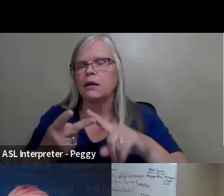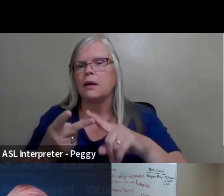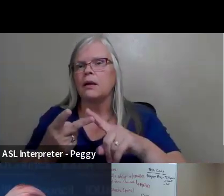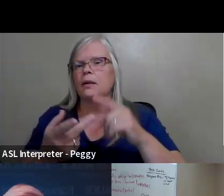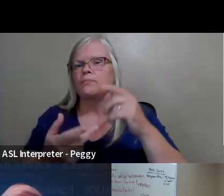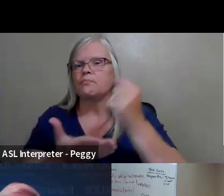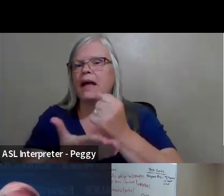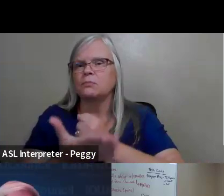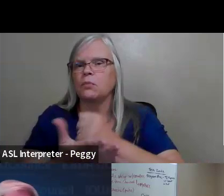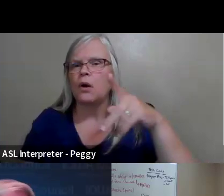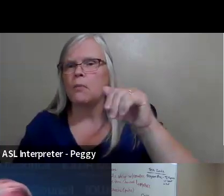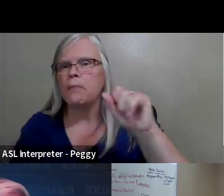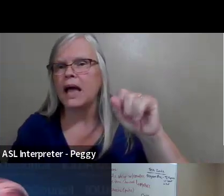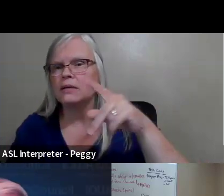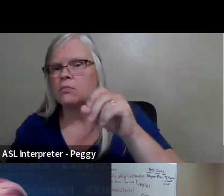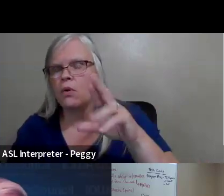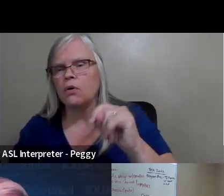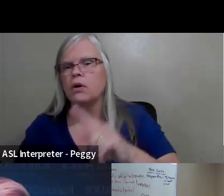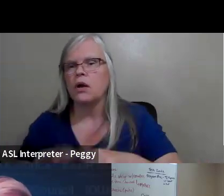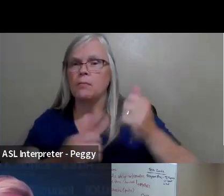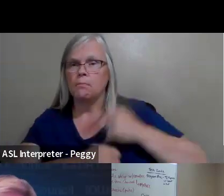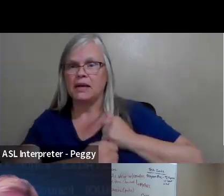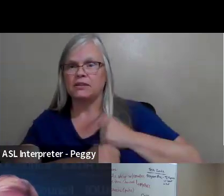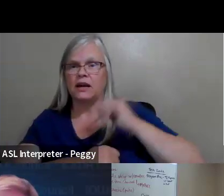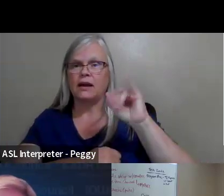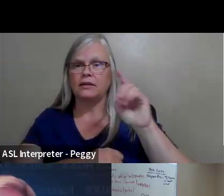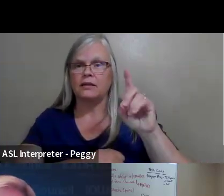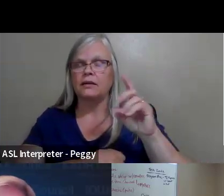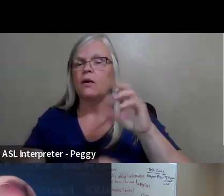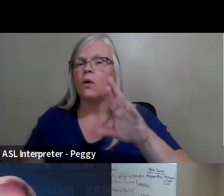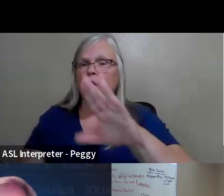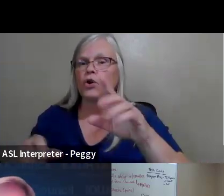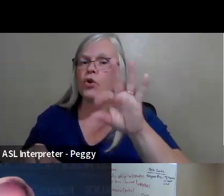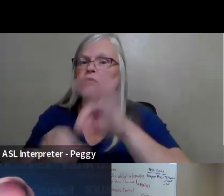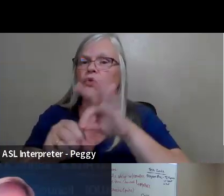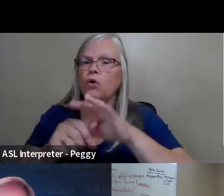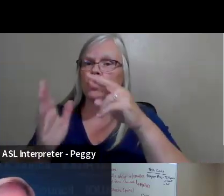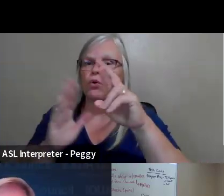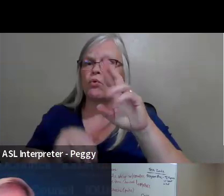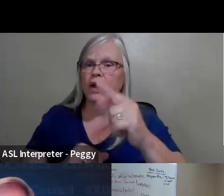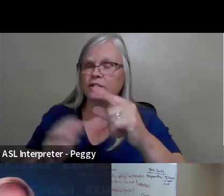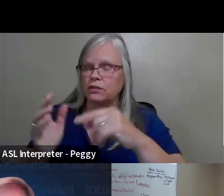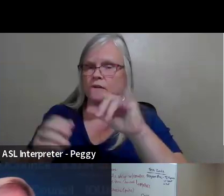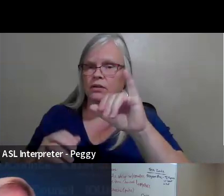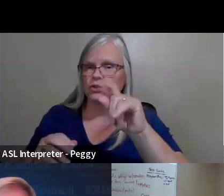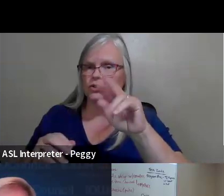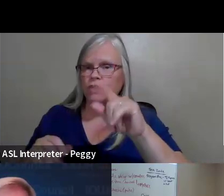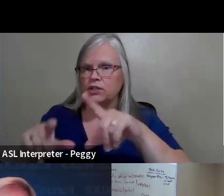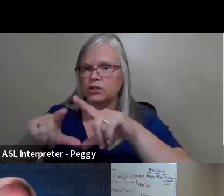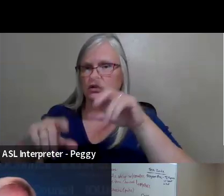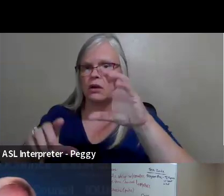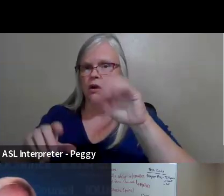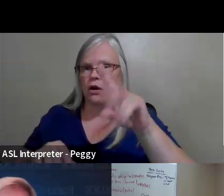passport, a military ID, or your voter registration card with your voter registration PIN on